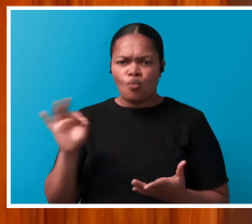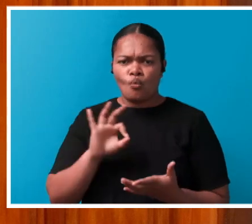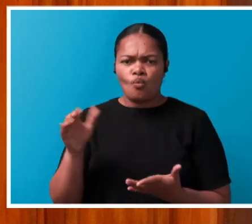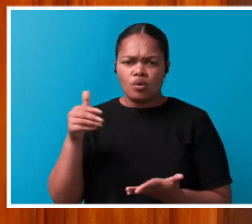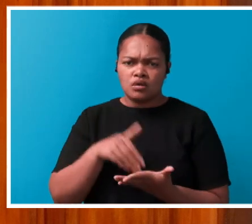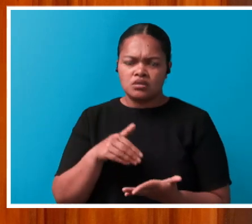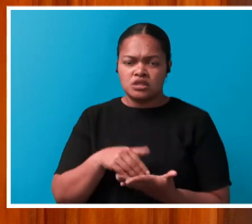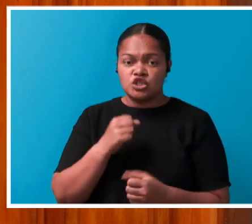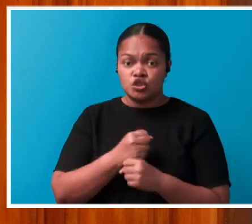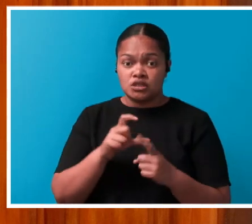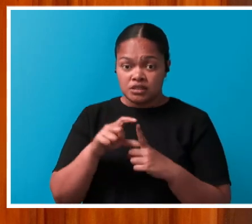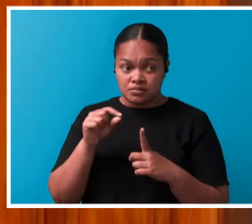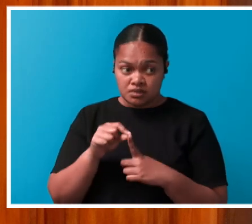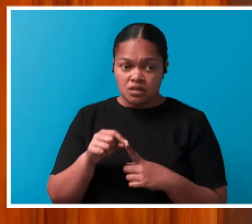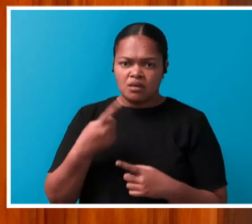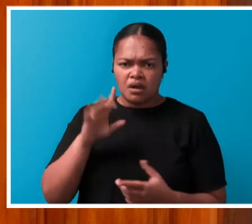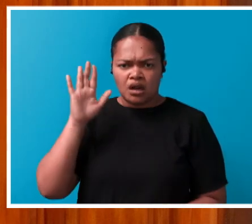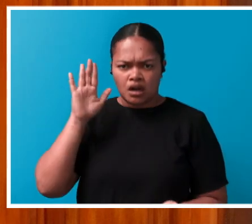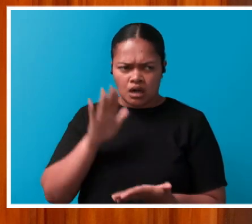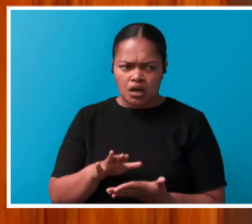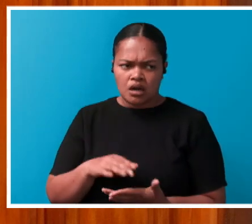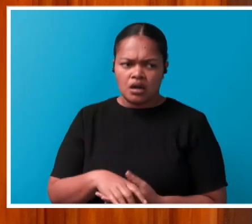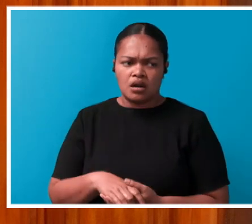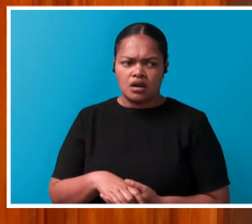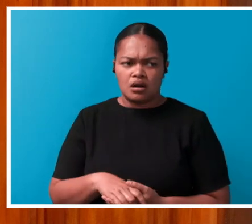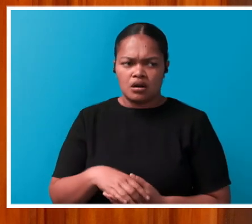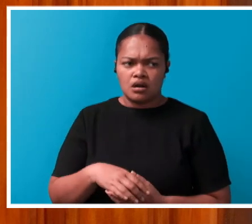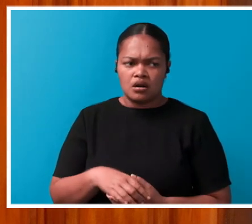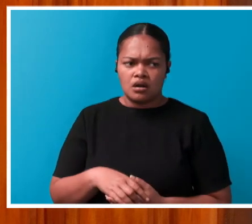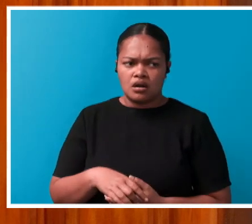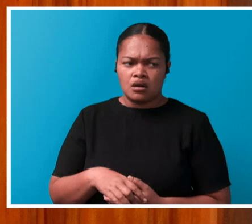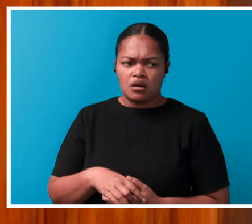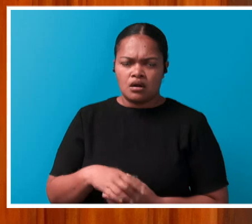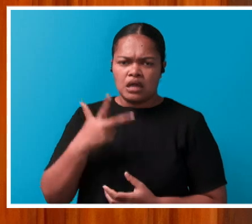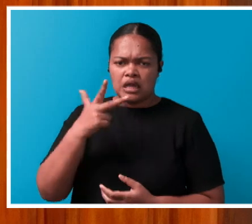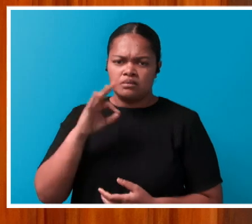25% 30 years ago, has declined substantially to a mere 8%.